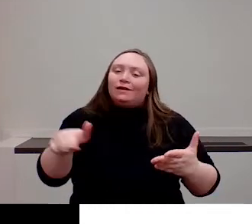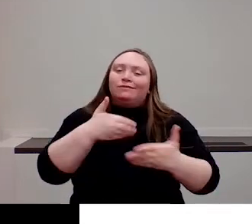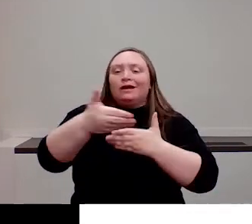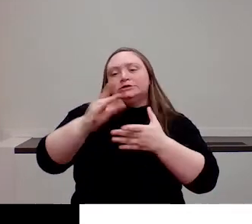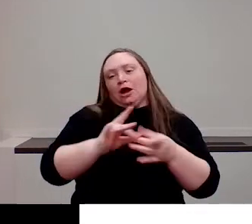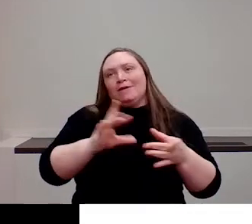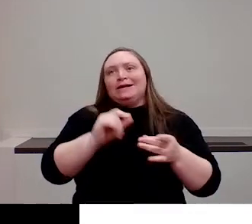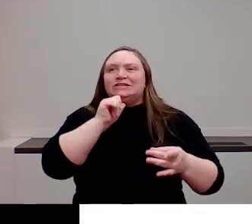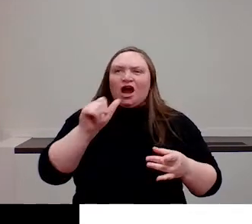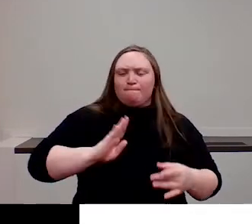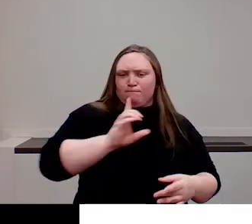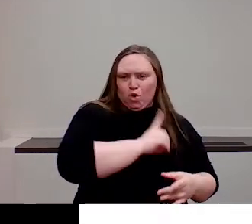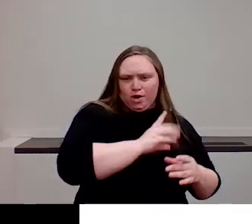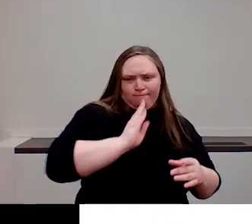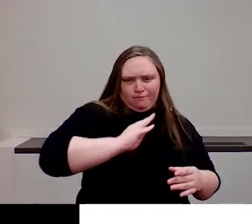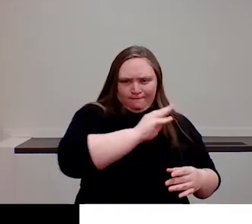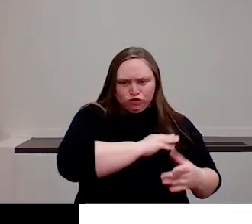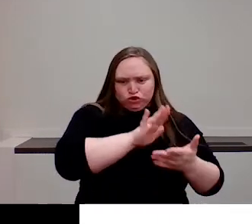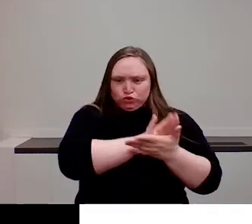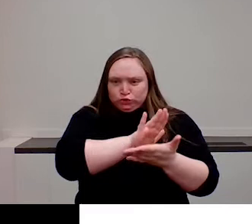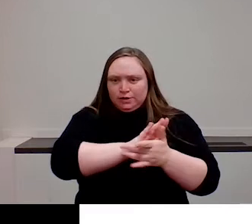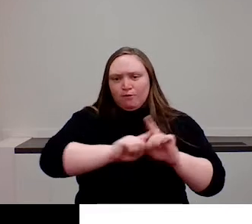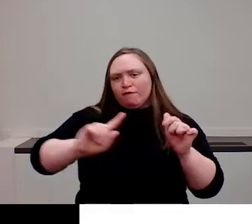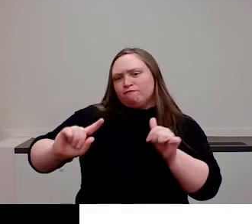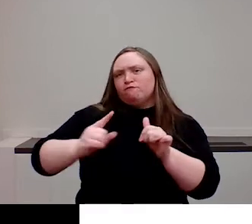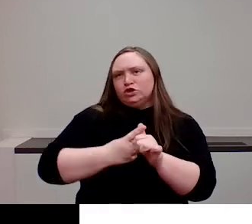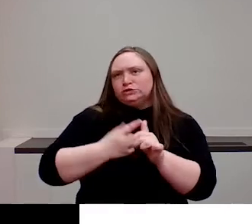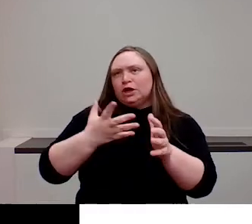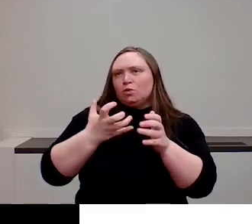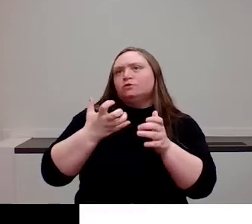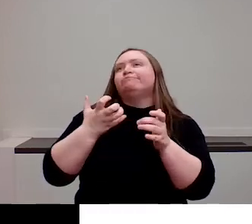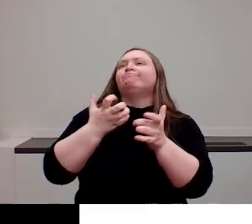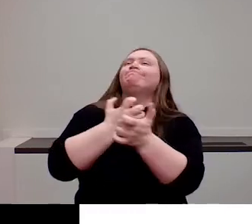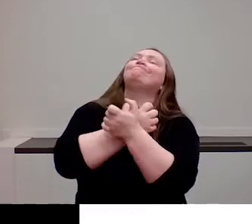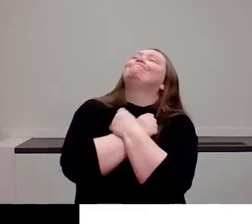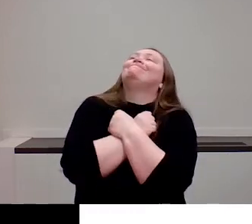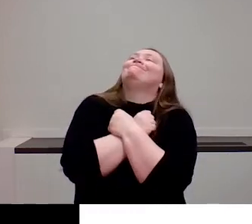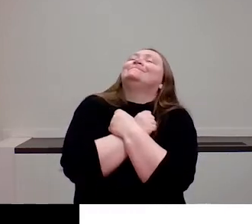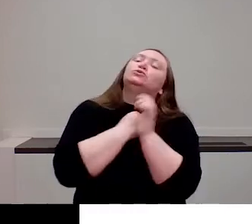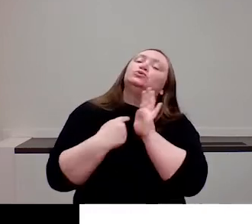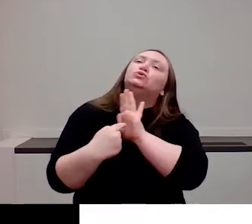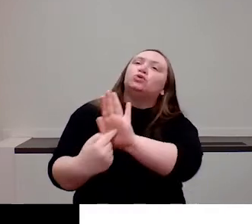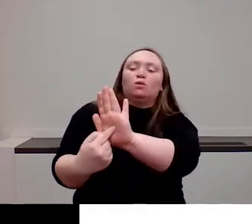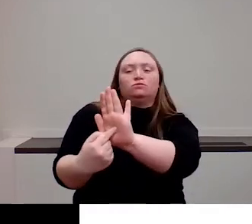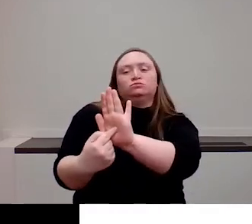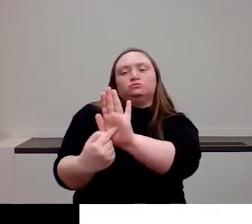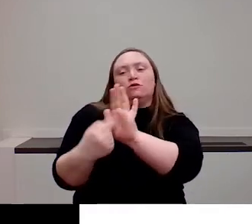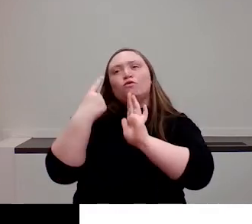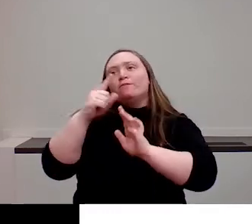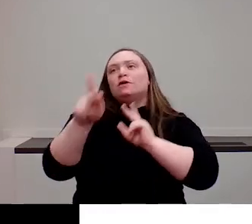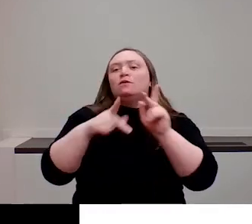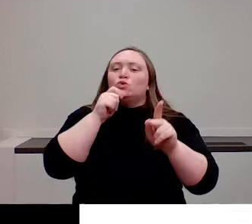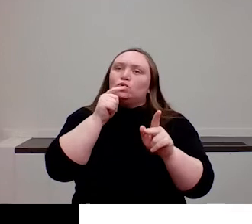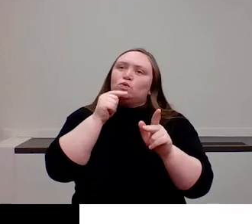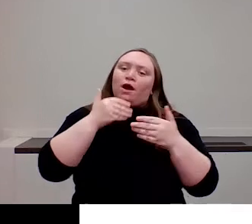TPS board members or schools. But first I would like to, extend my love to anyone who lost their